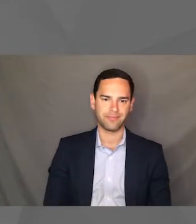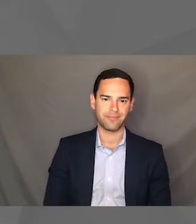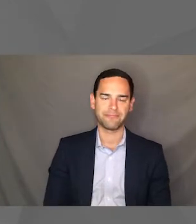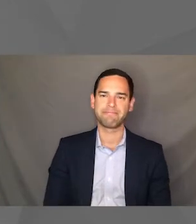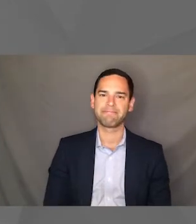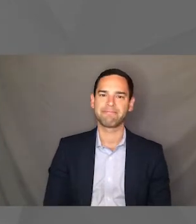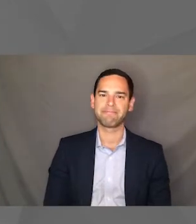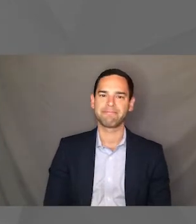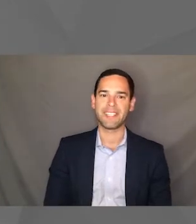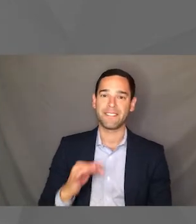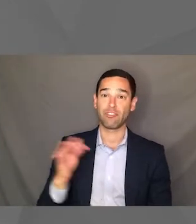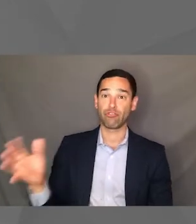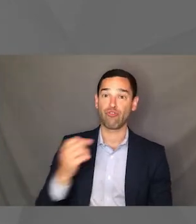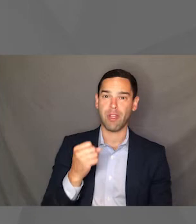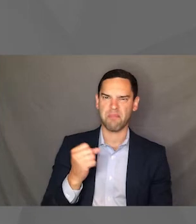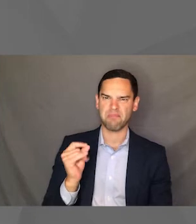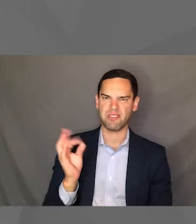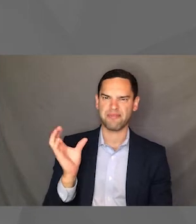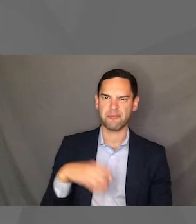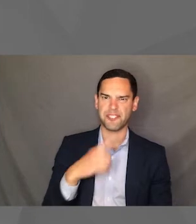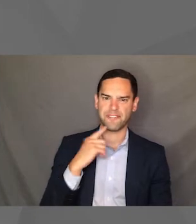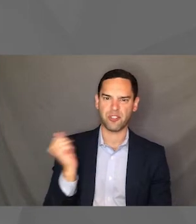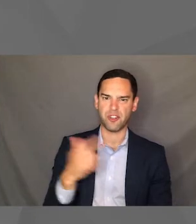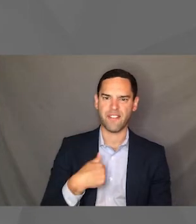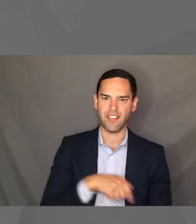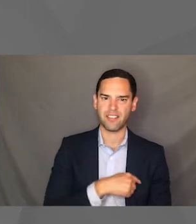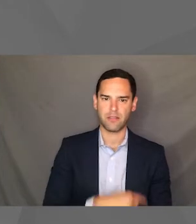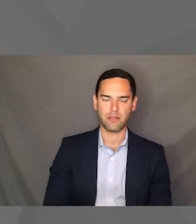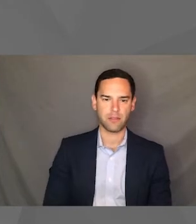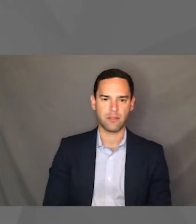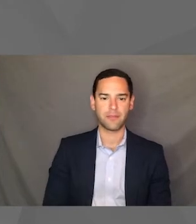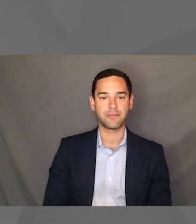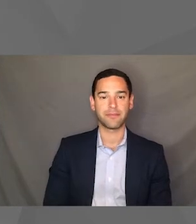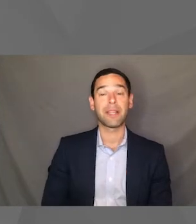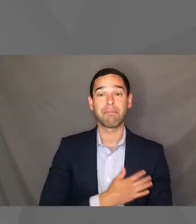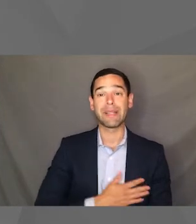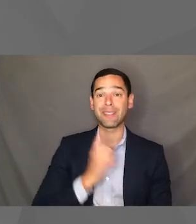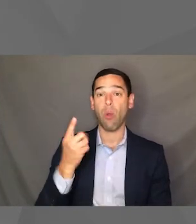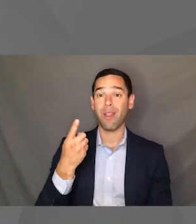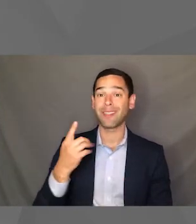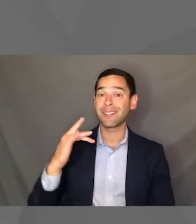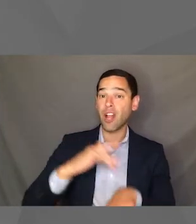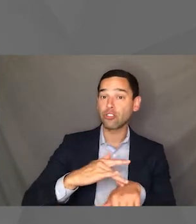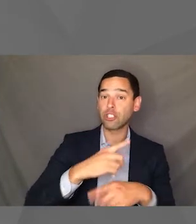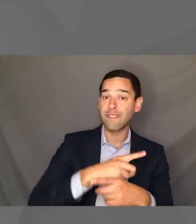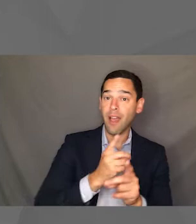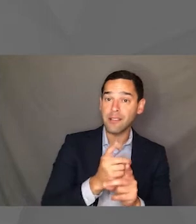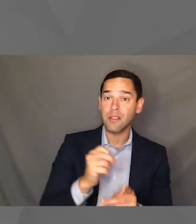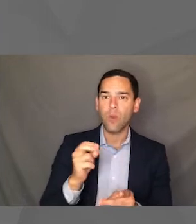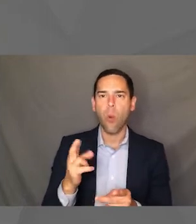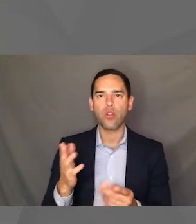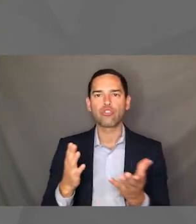Grabbing them only makes it weird for everyone. What? Please only touch our devices and service